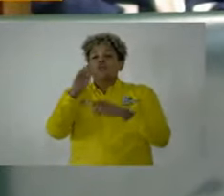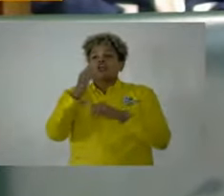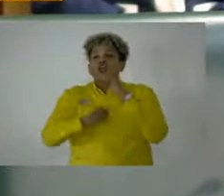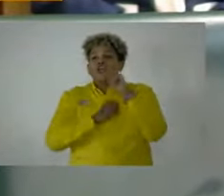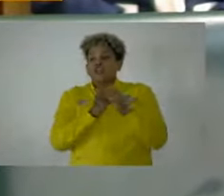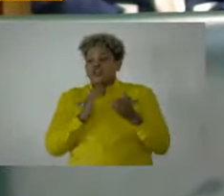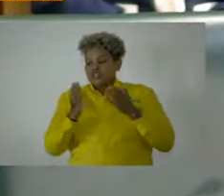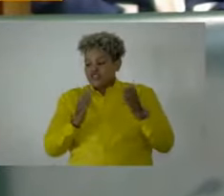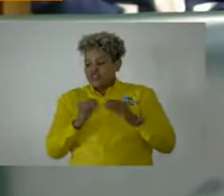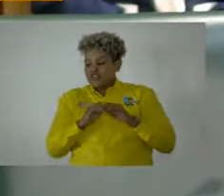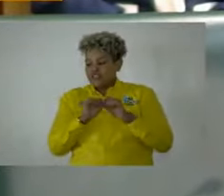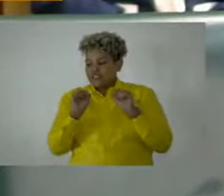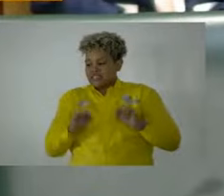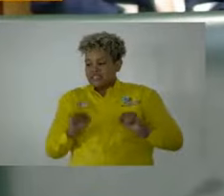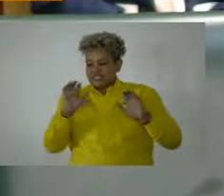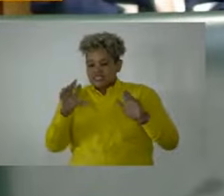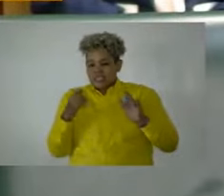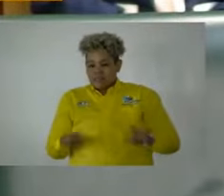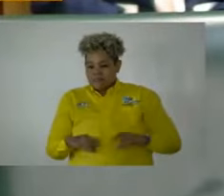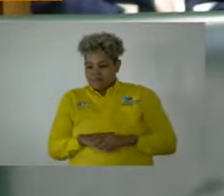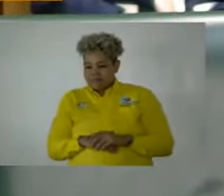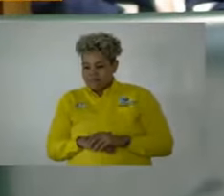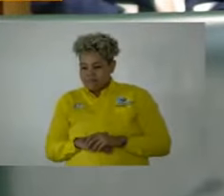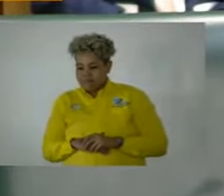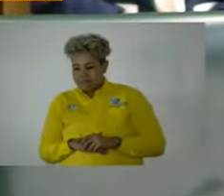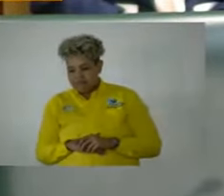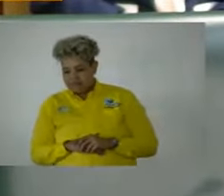of service in the system.